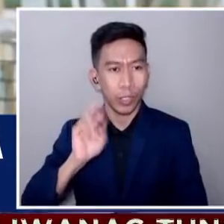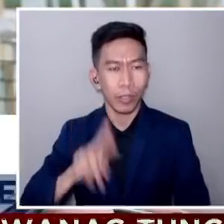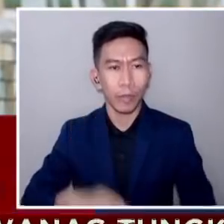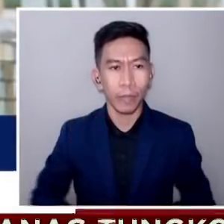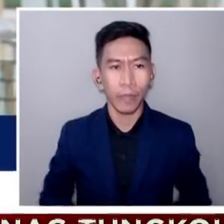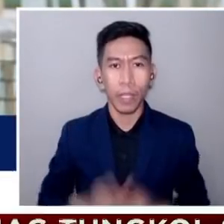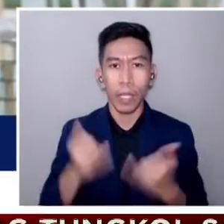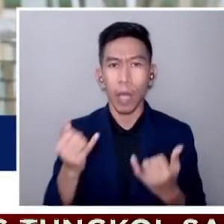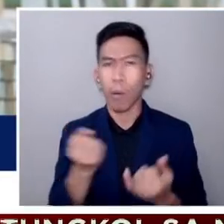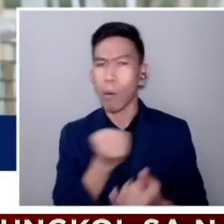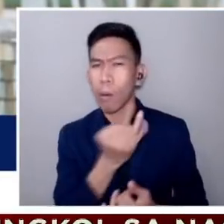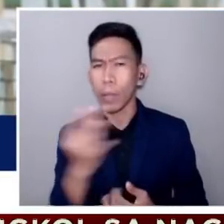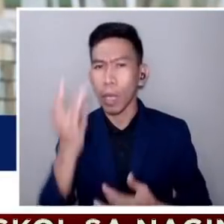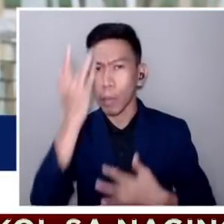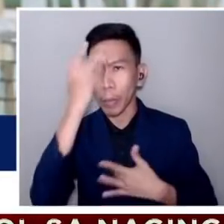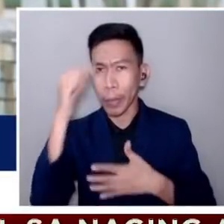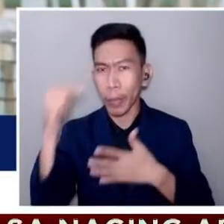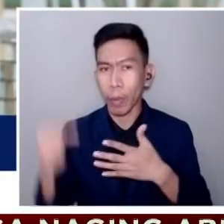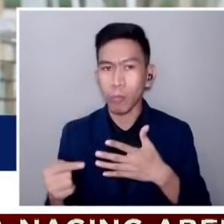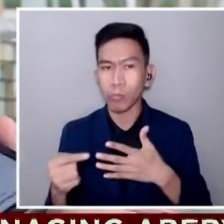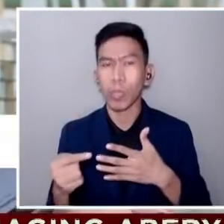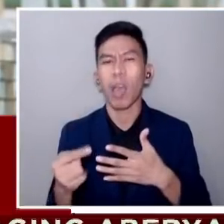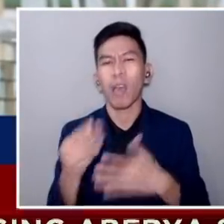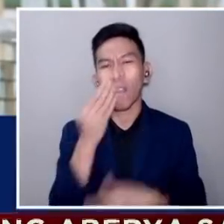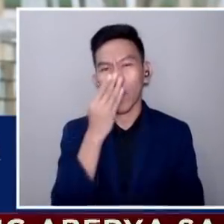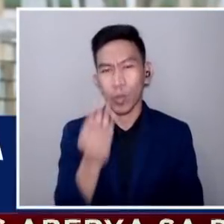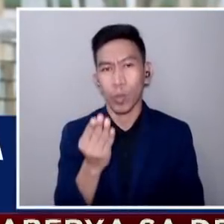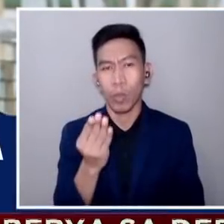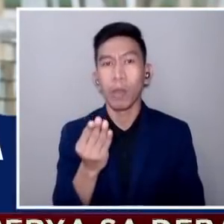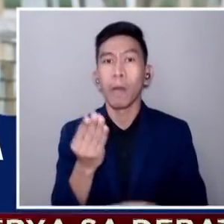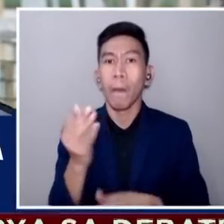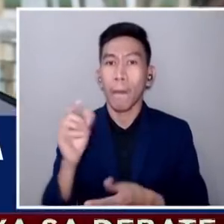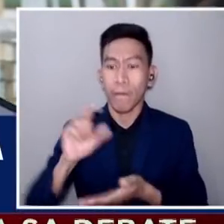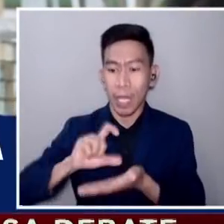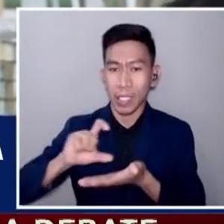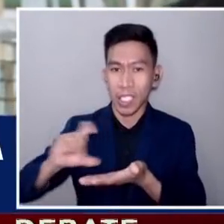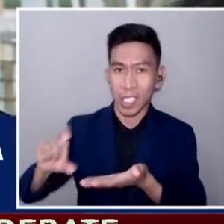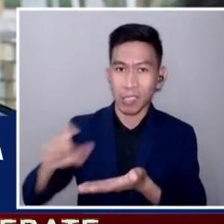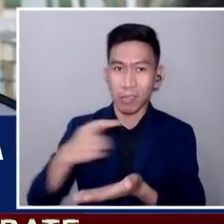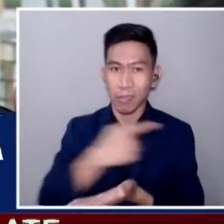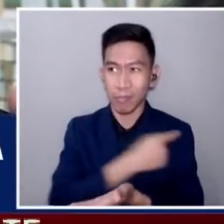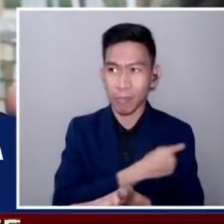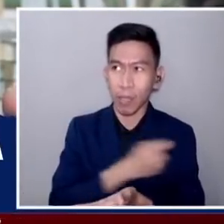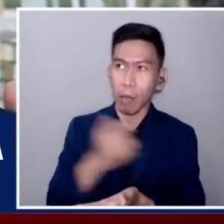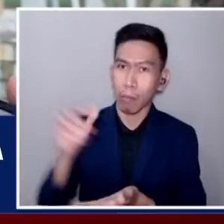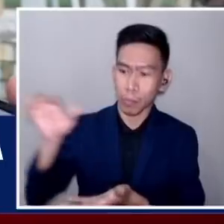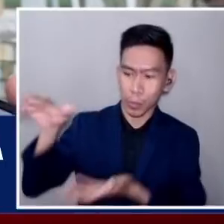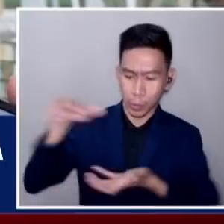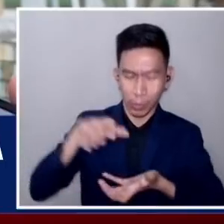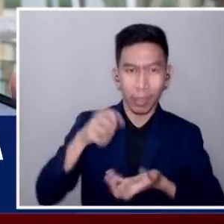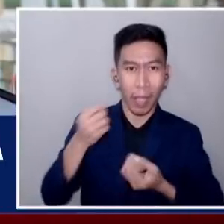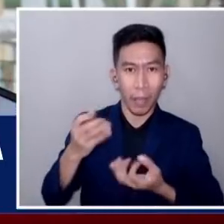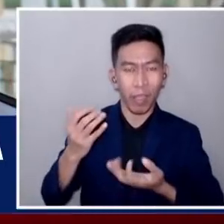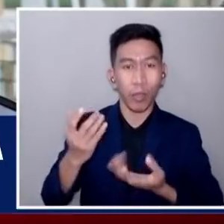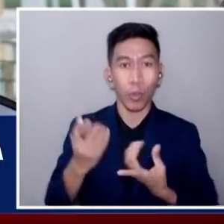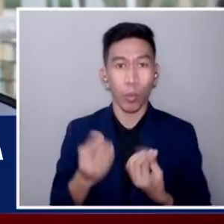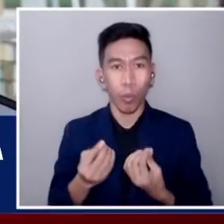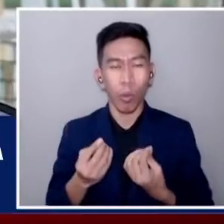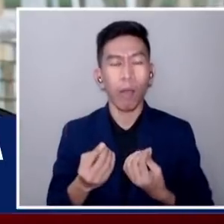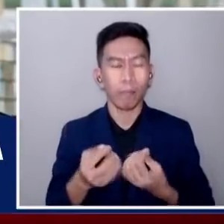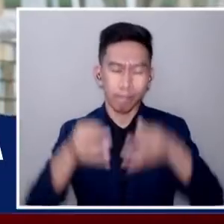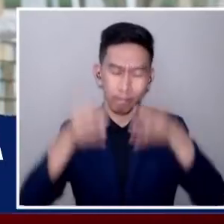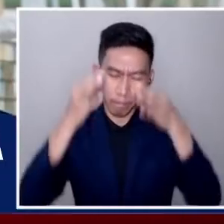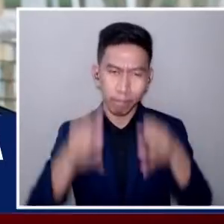immunocompromised ko konti lang. So maraming vaccines ang binigay, so we have no choice but to extend the vaccination